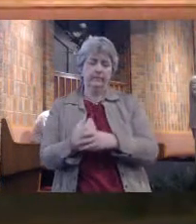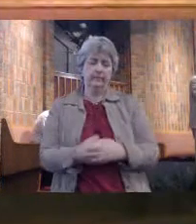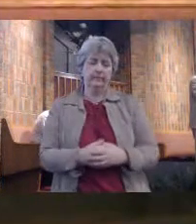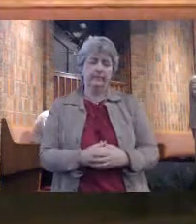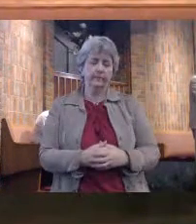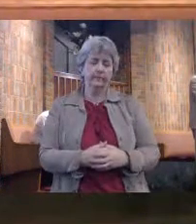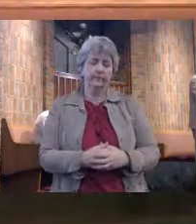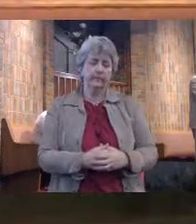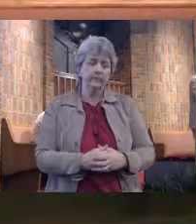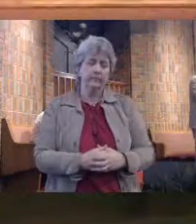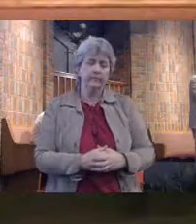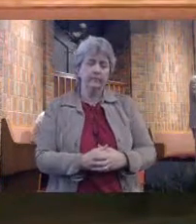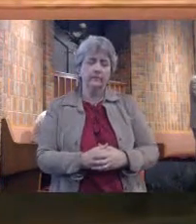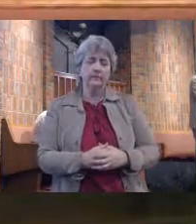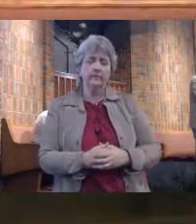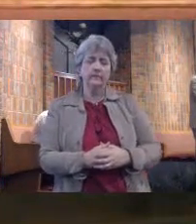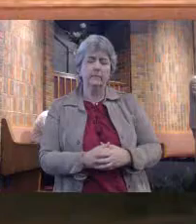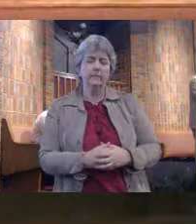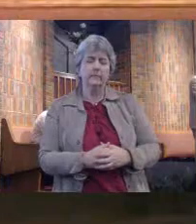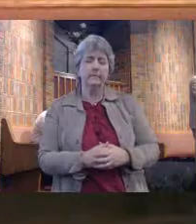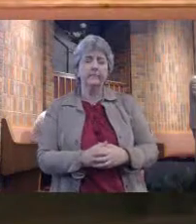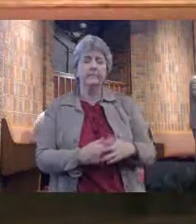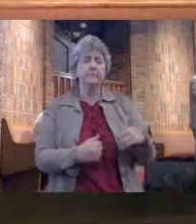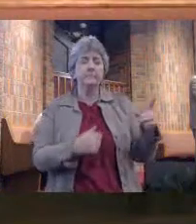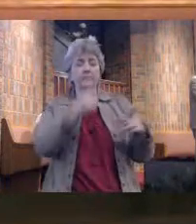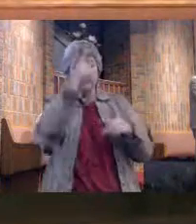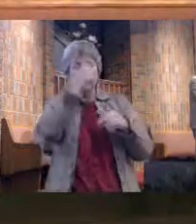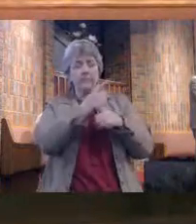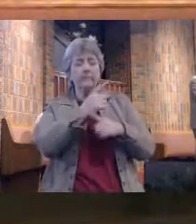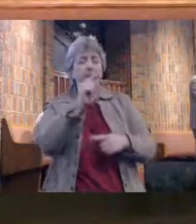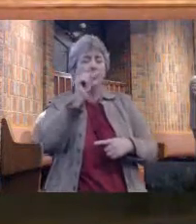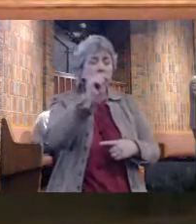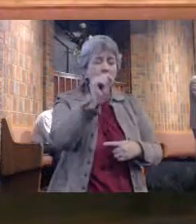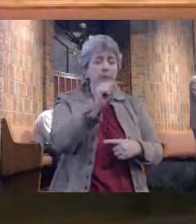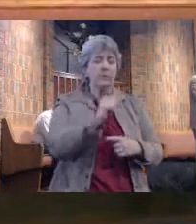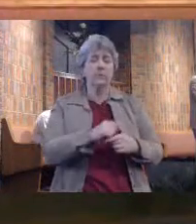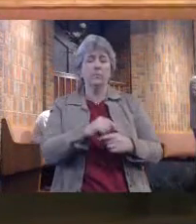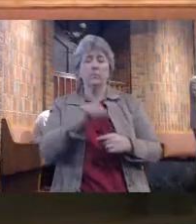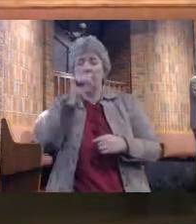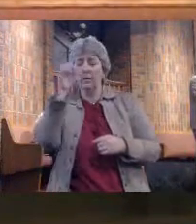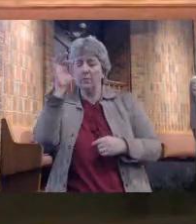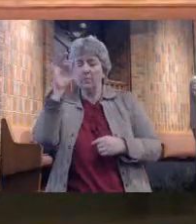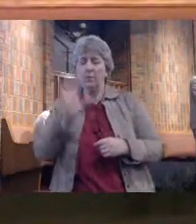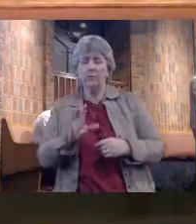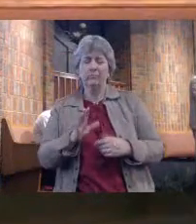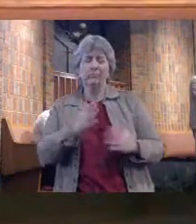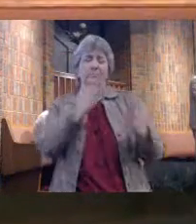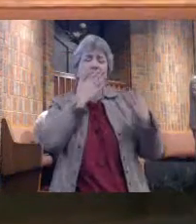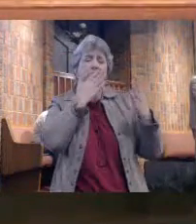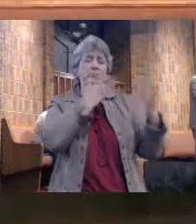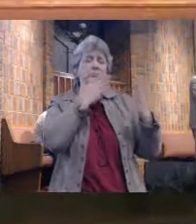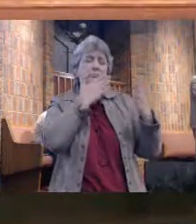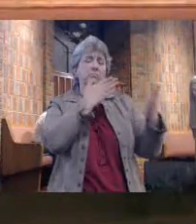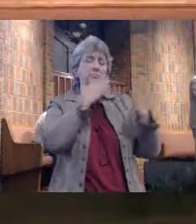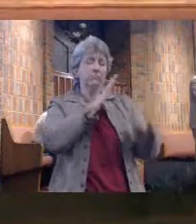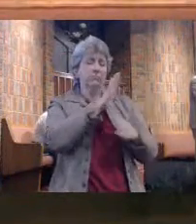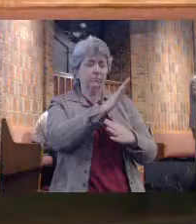Thankful for Brother Tim and others that stand before us, especially Tim and his family, for the years that they have put forth with